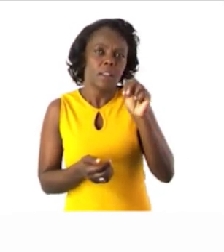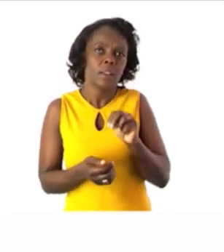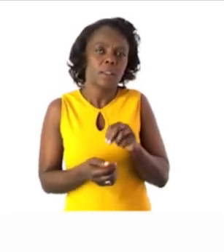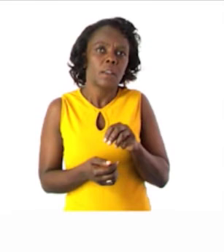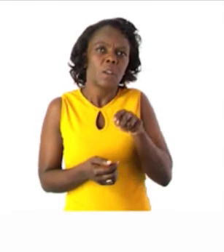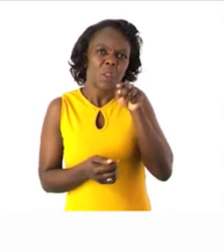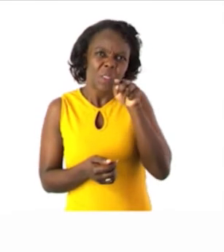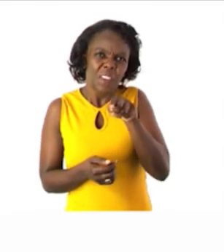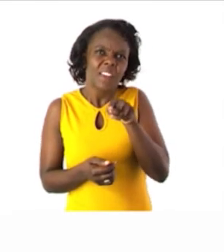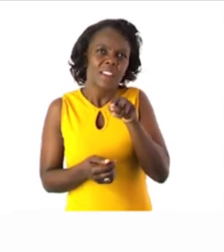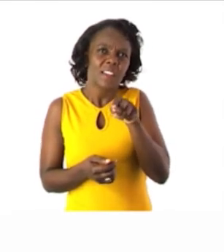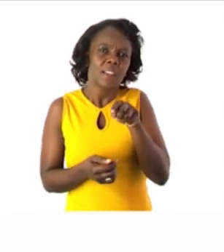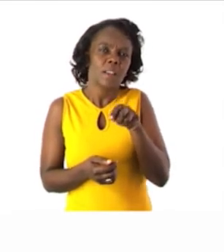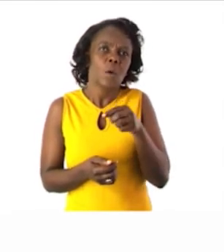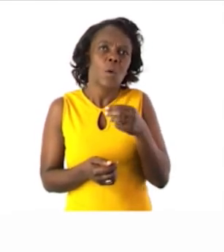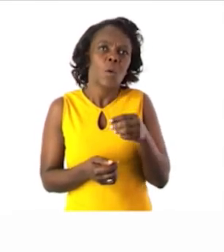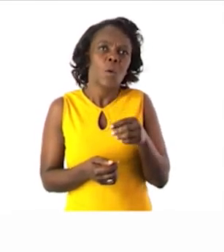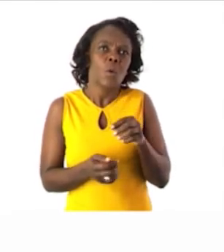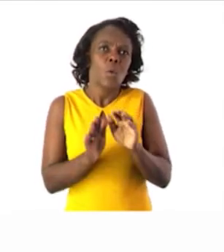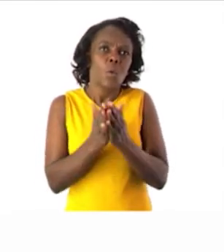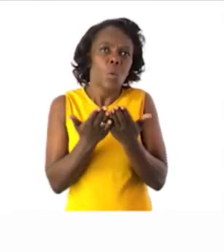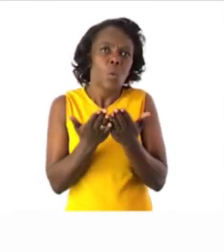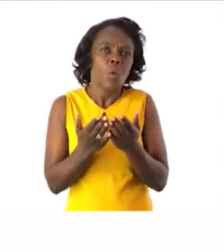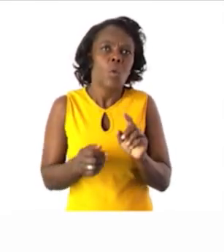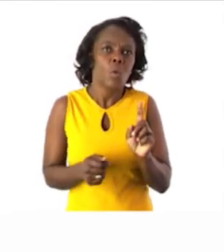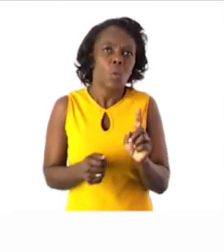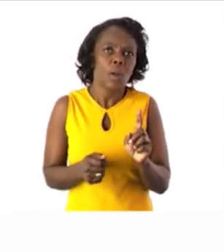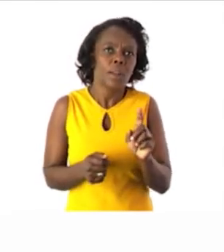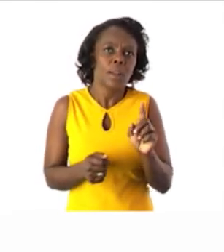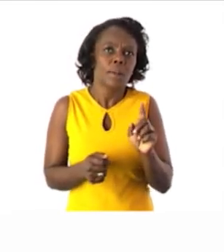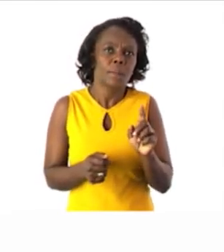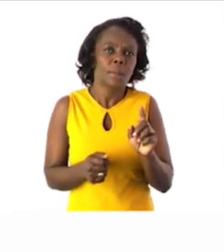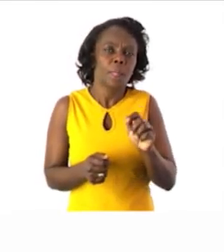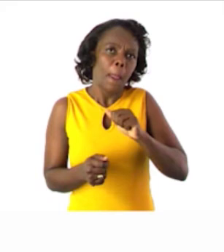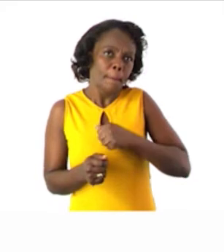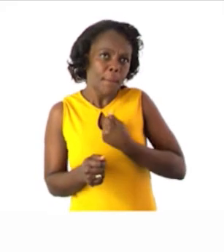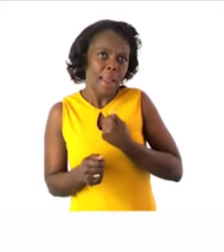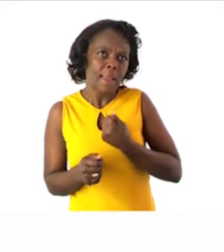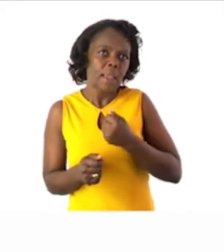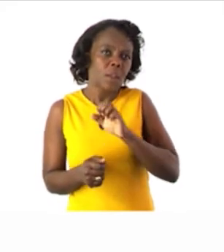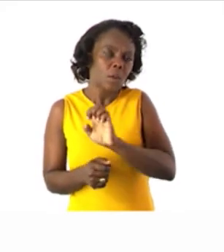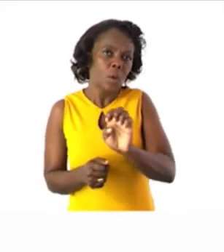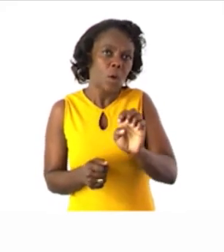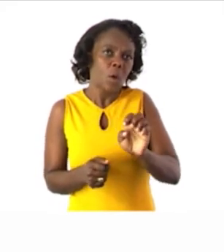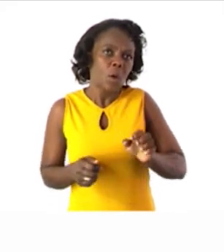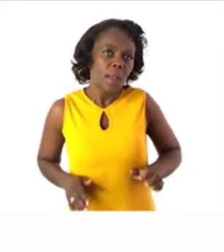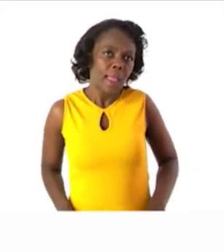Jen. This is what book? Check the pronouns here. My, your,